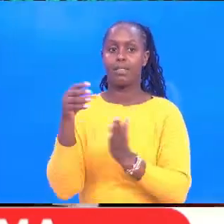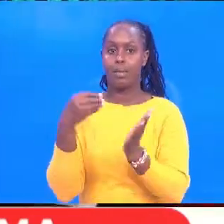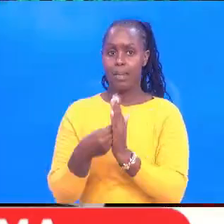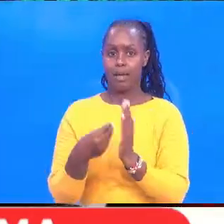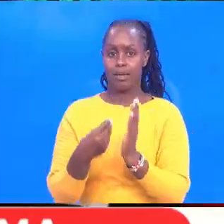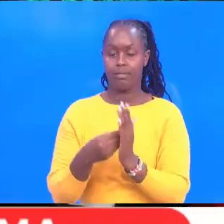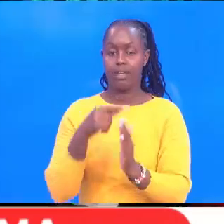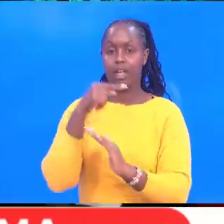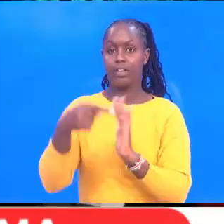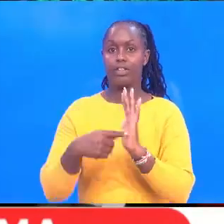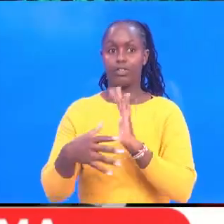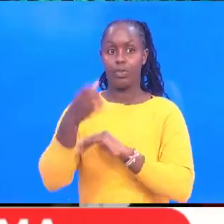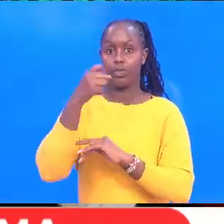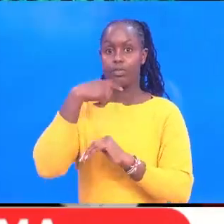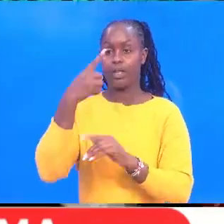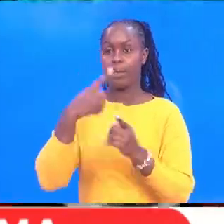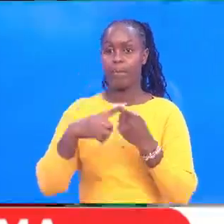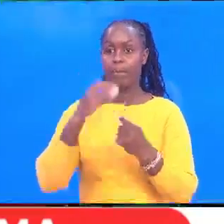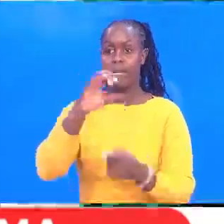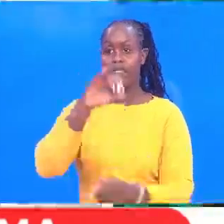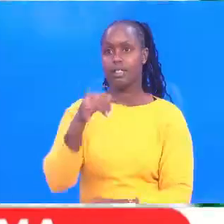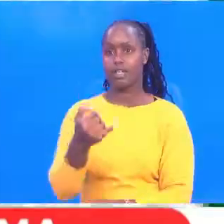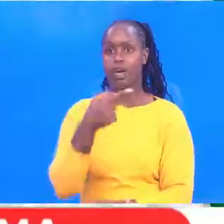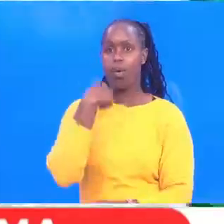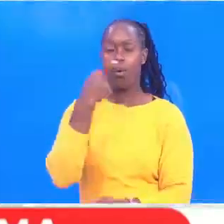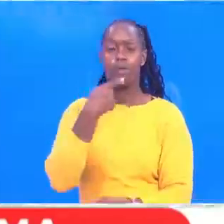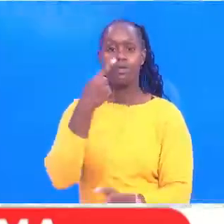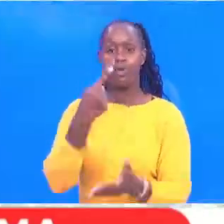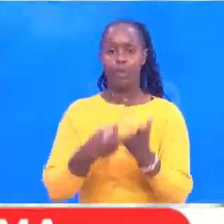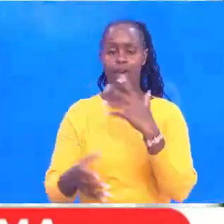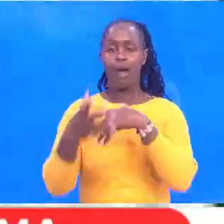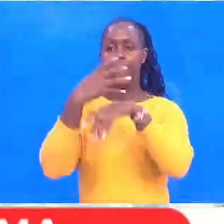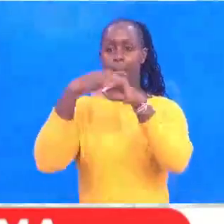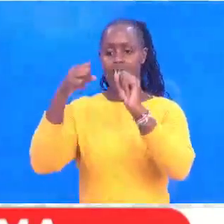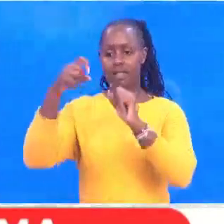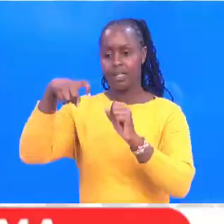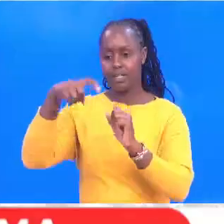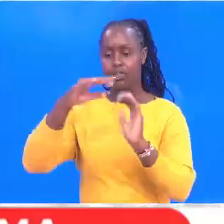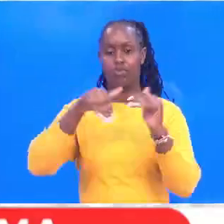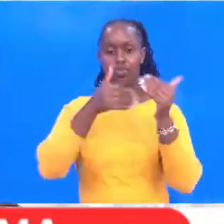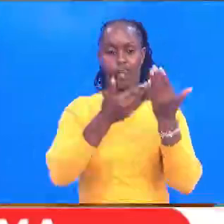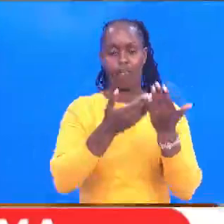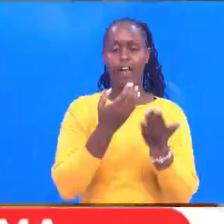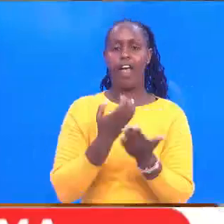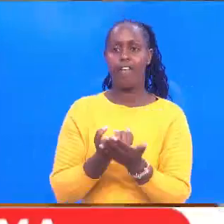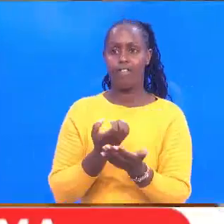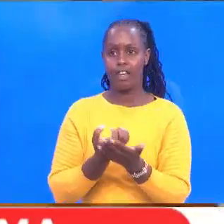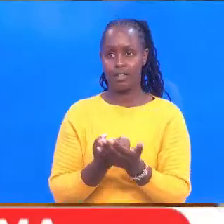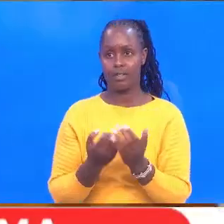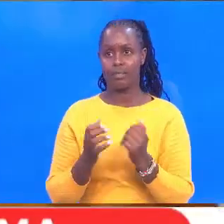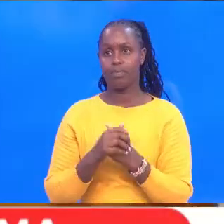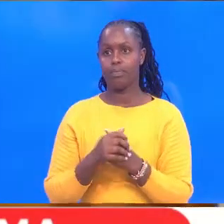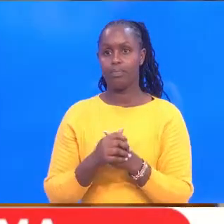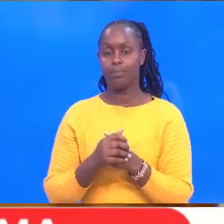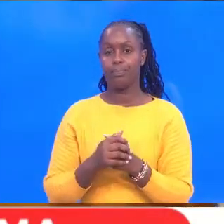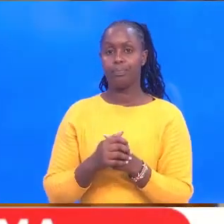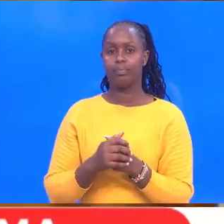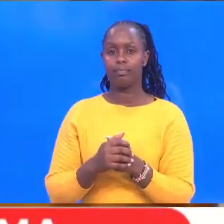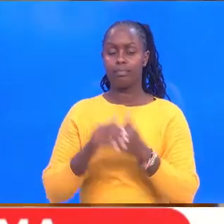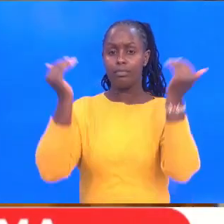Jaji Mkuu Martha Koome, ambaye amemkomoa rais akimtaka kutoa ushahidi wa madai yake. Judicial Service